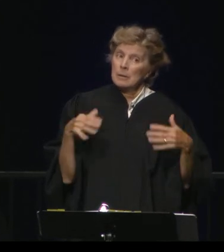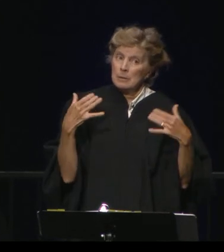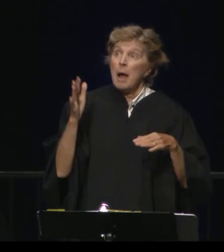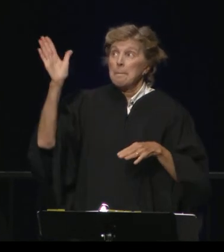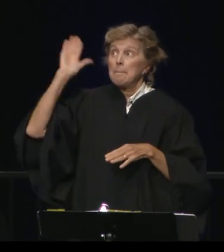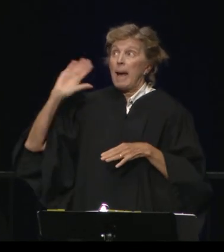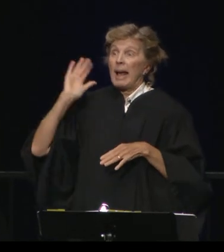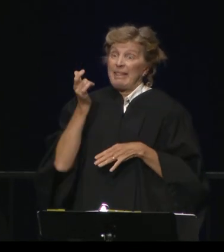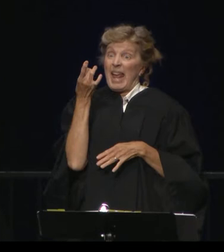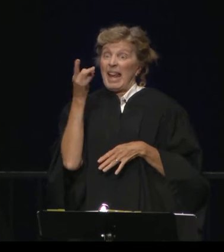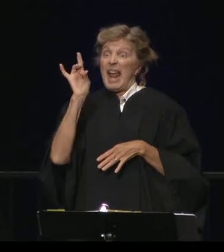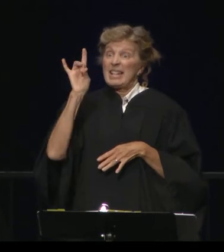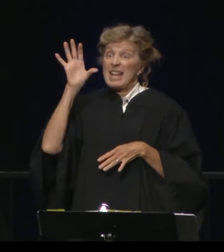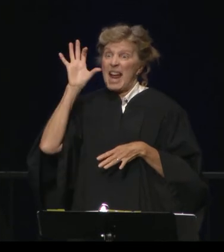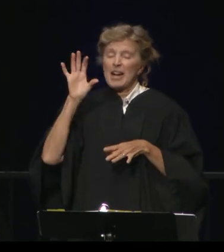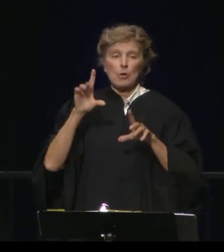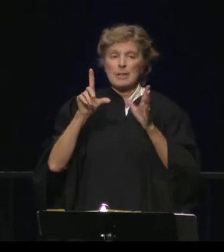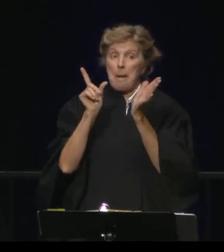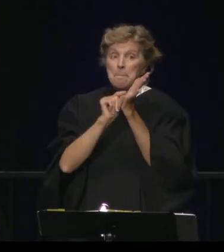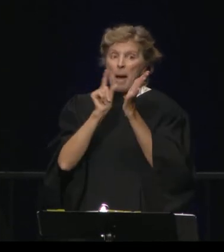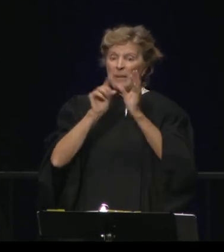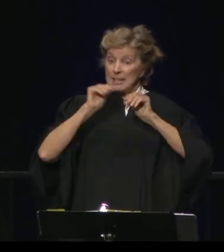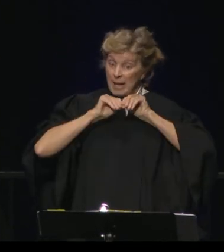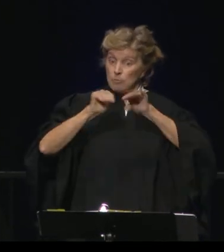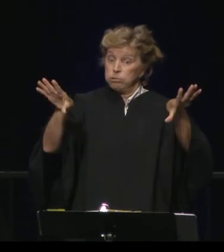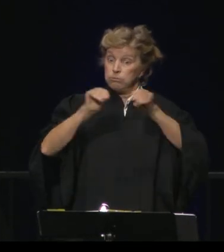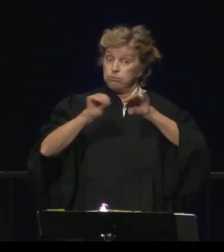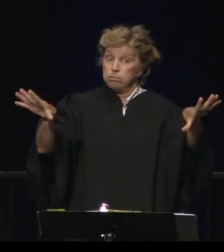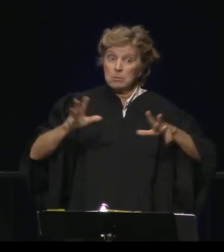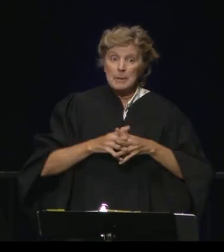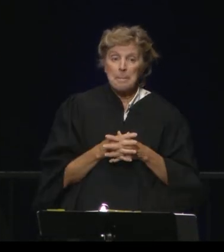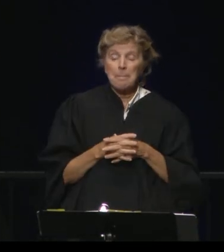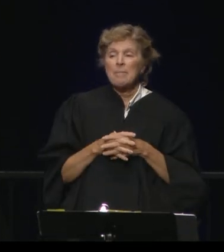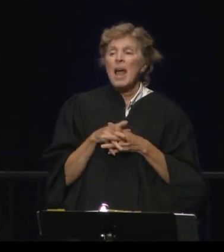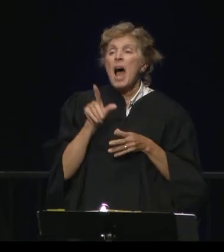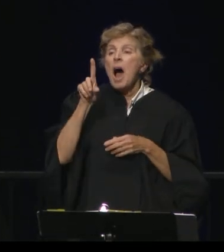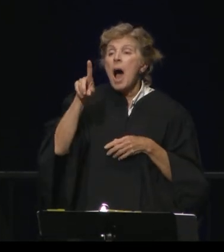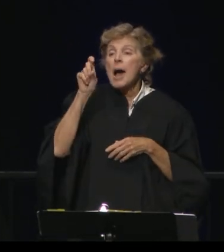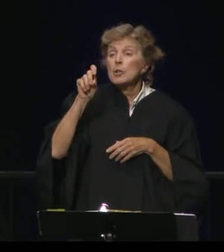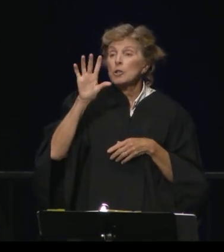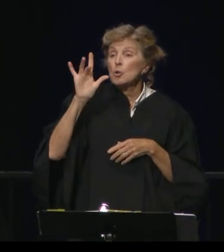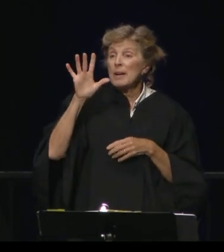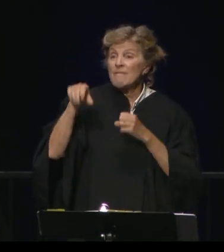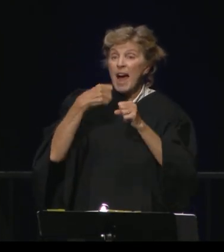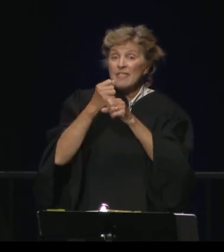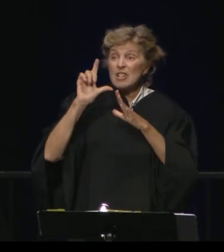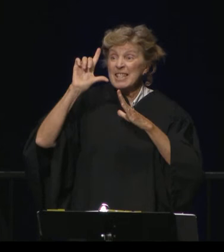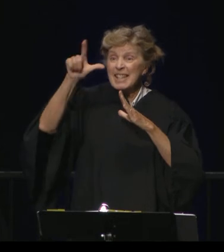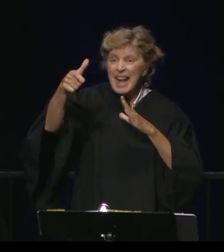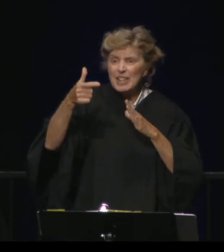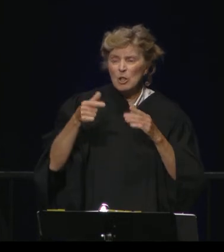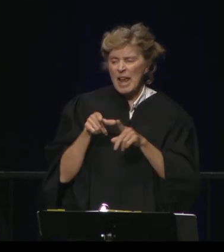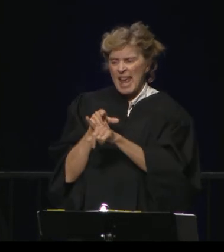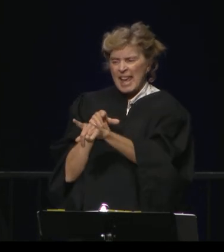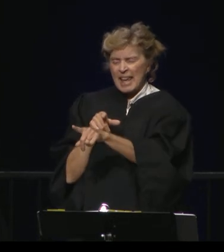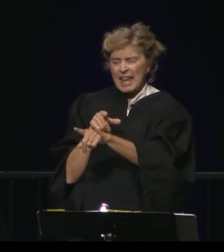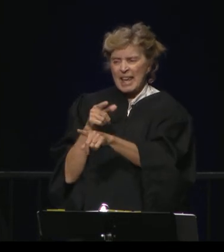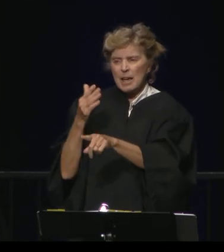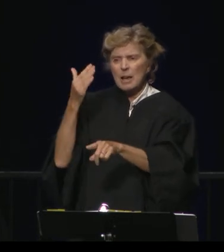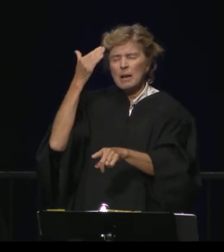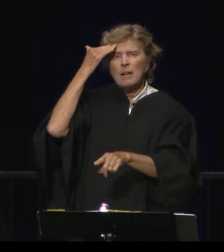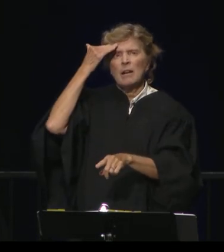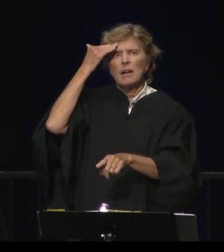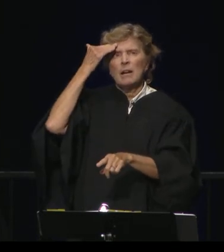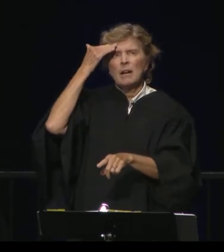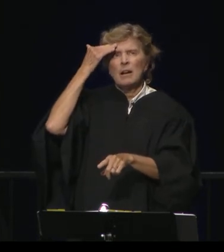time. And more than 125 years later, he is struck by the fairness of the